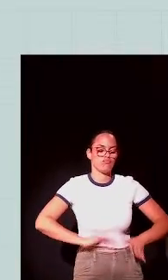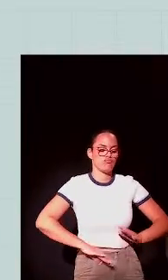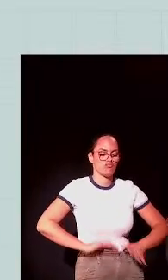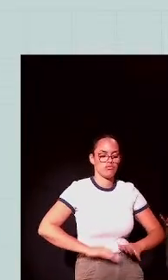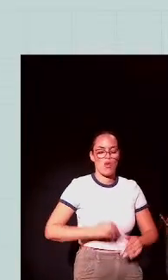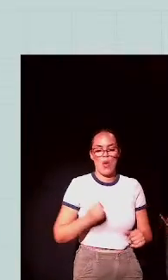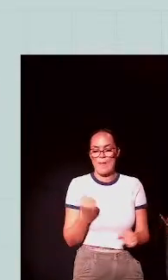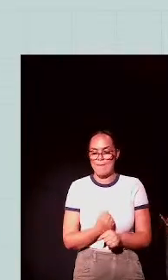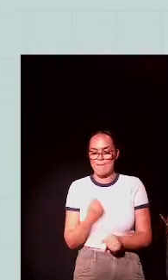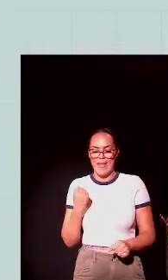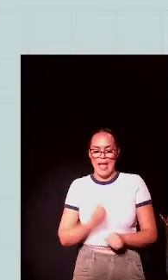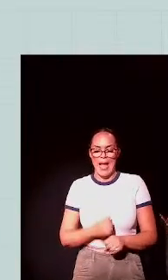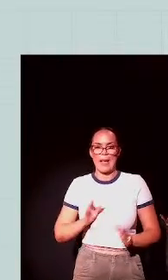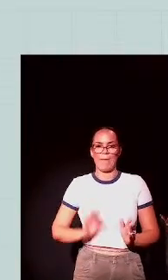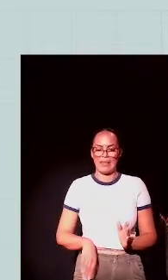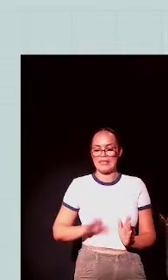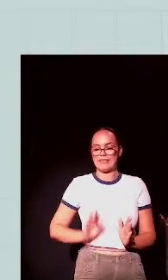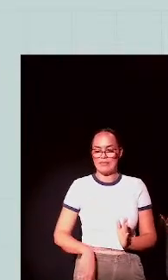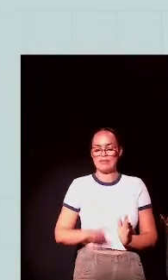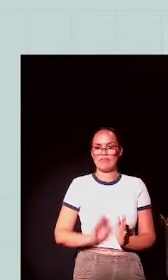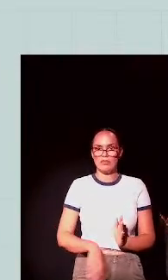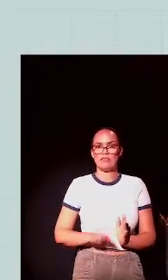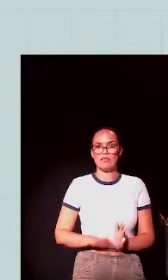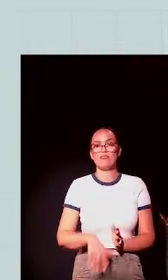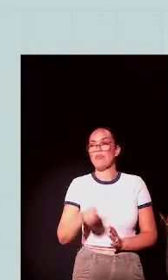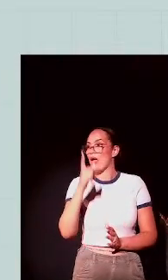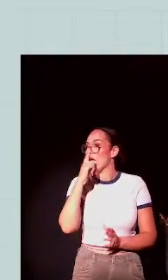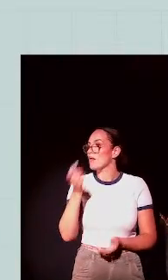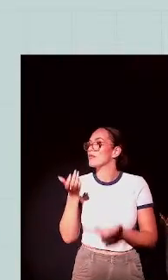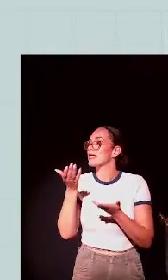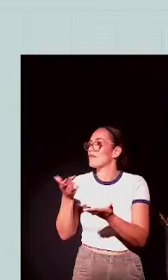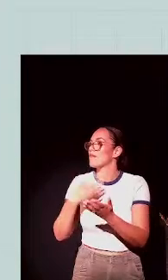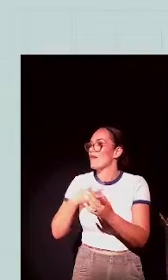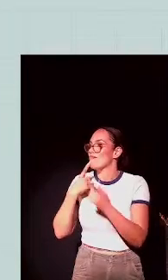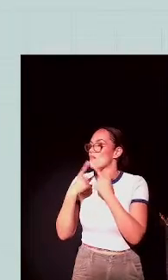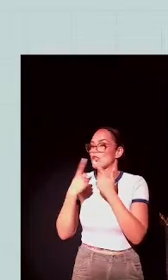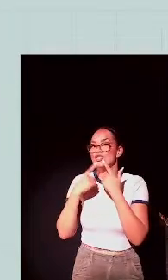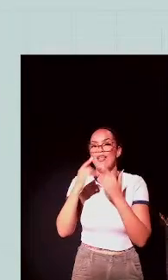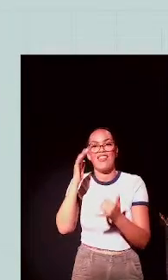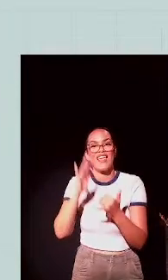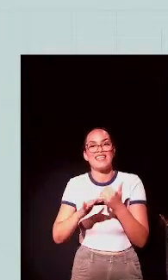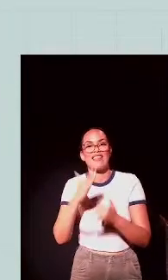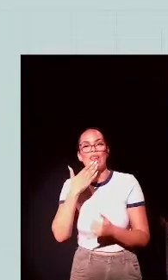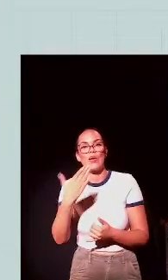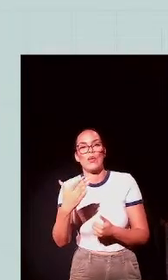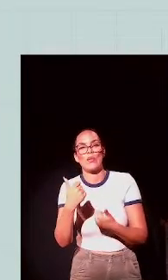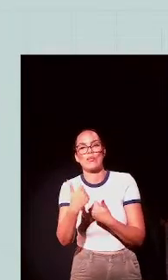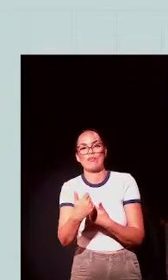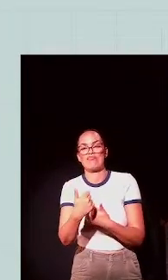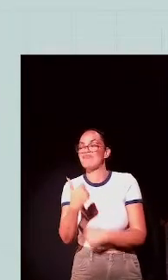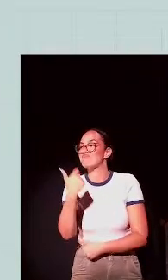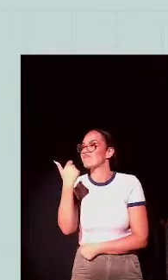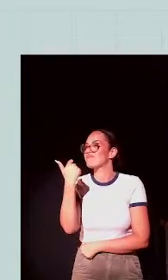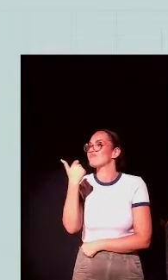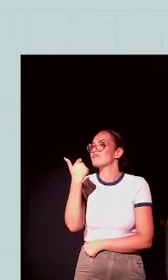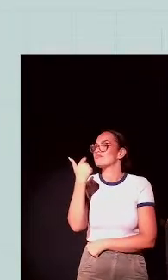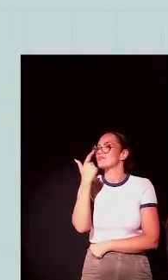things like that. So yeah, that's fine. I'll give you my details at the end, and then. Thank you. Yeah, that would be cool.